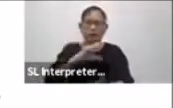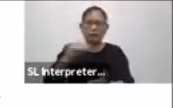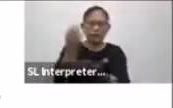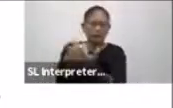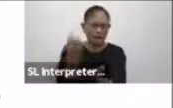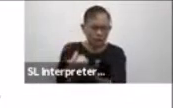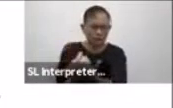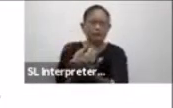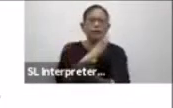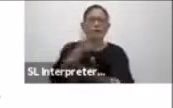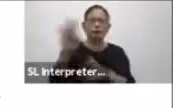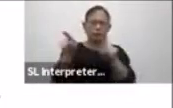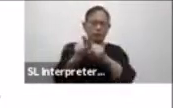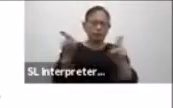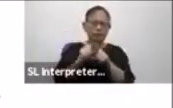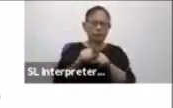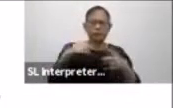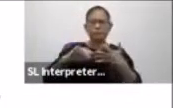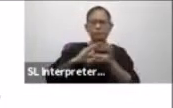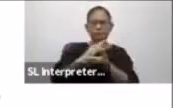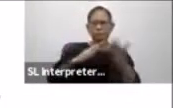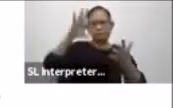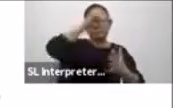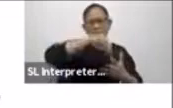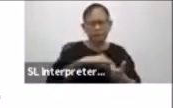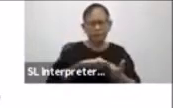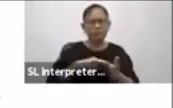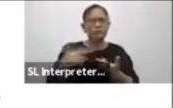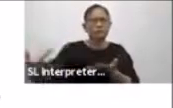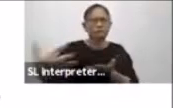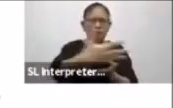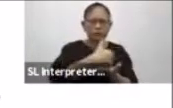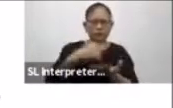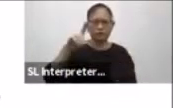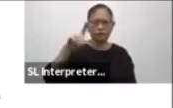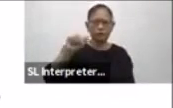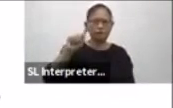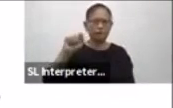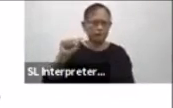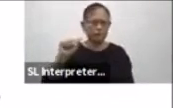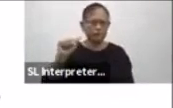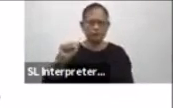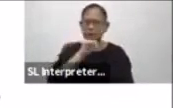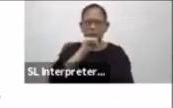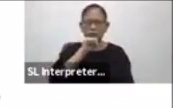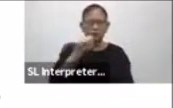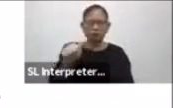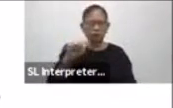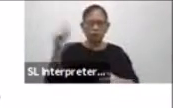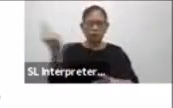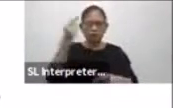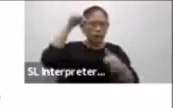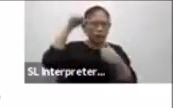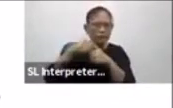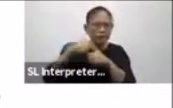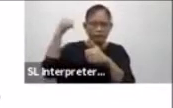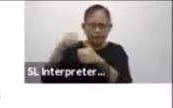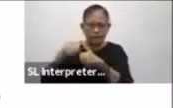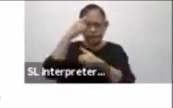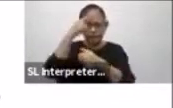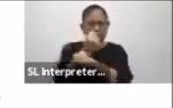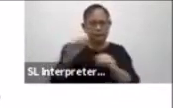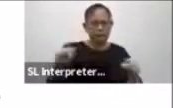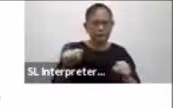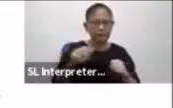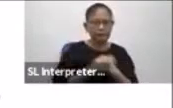also some risk in terms of collecting data which does not always keep in mind women's safety, UNFPA, UN